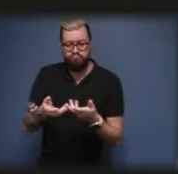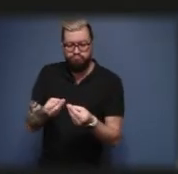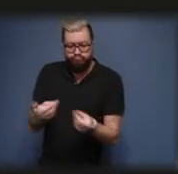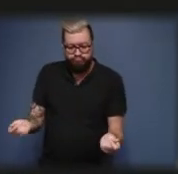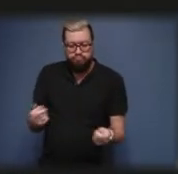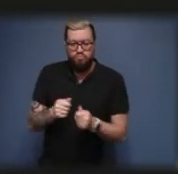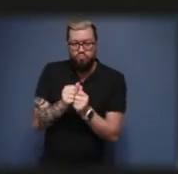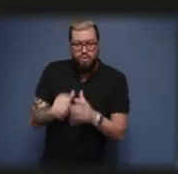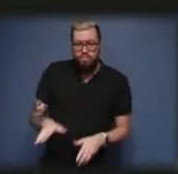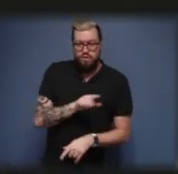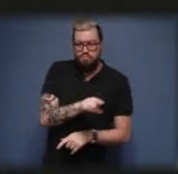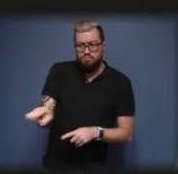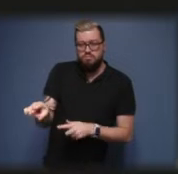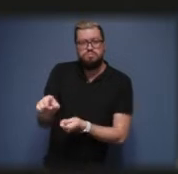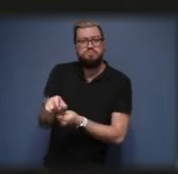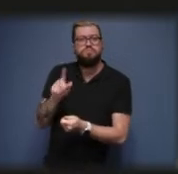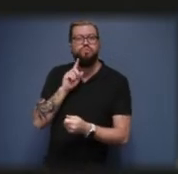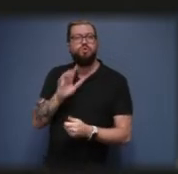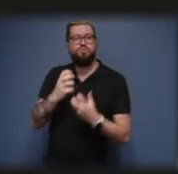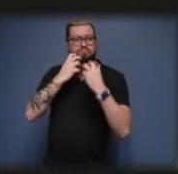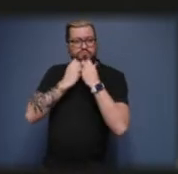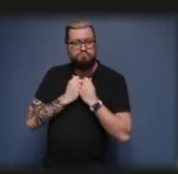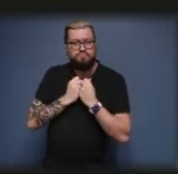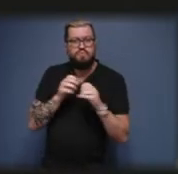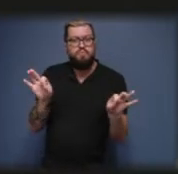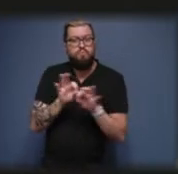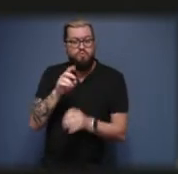is vitally important to us and to me.